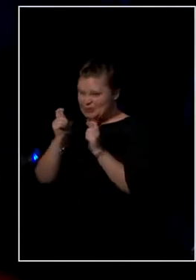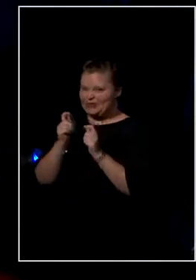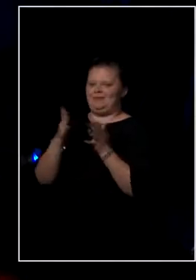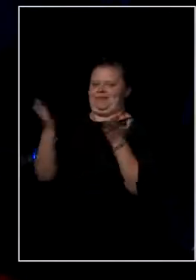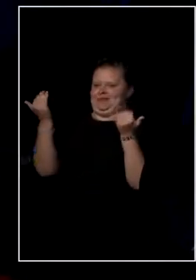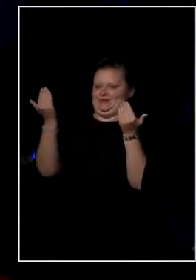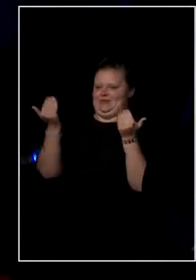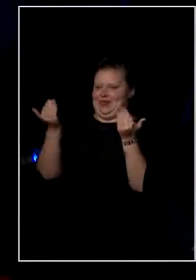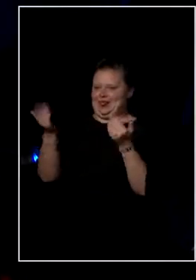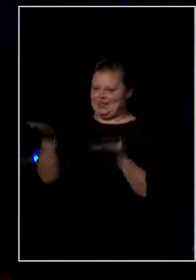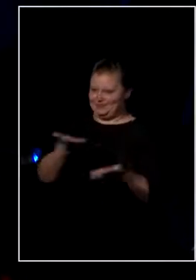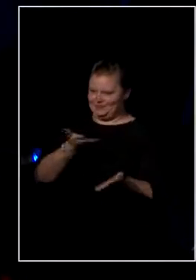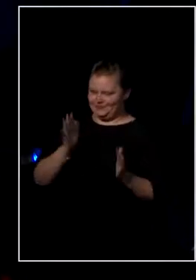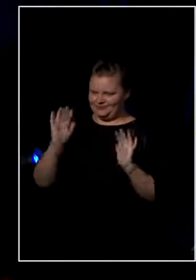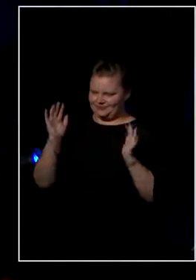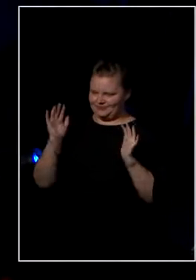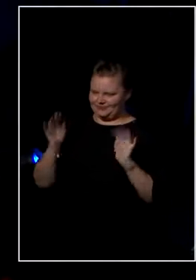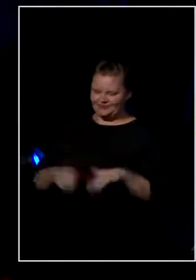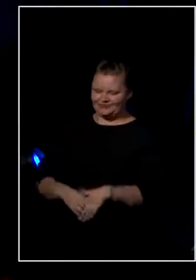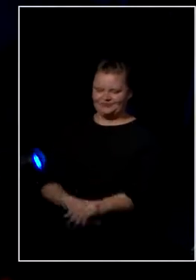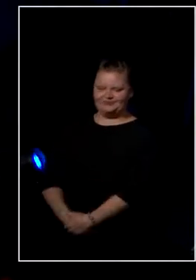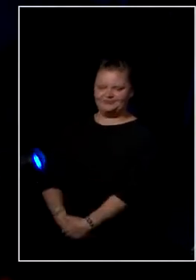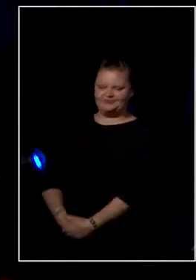welcome tonight as well.